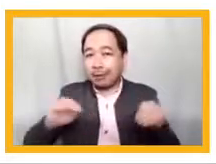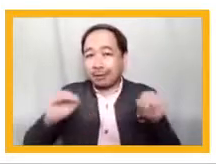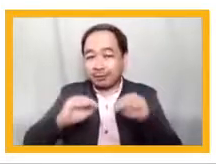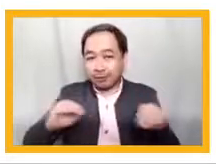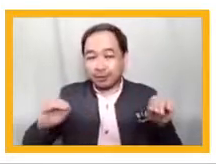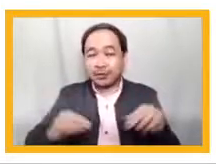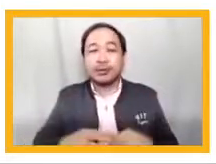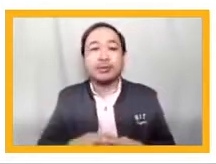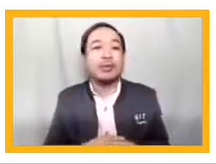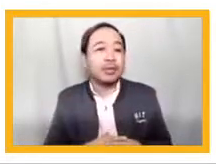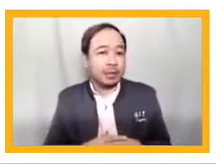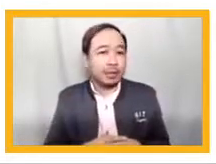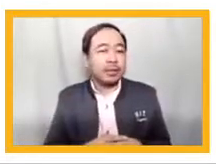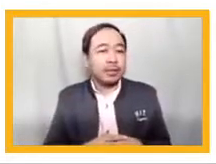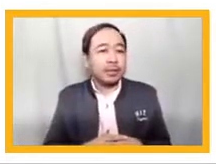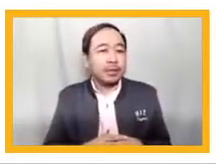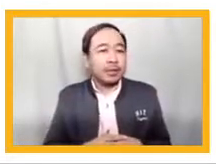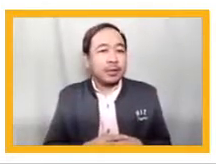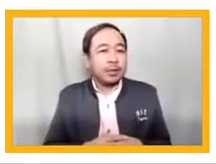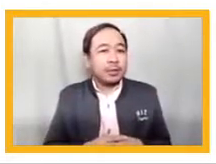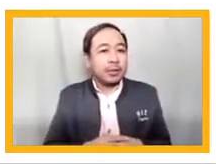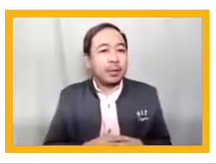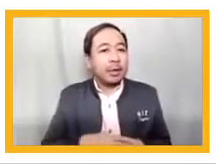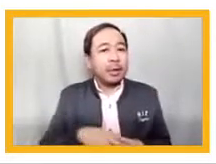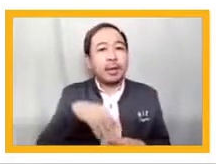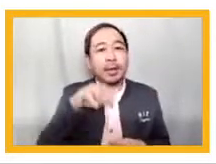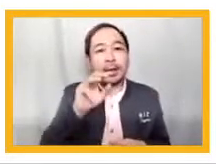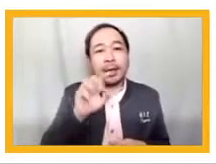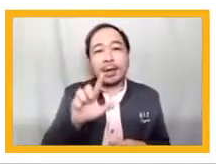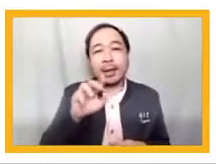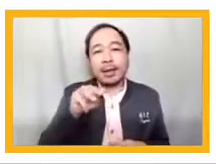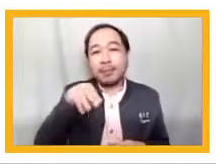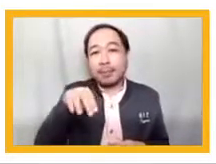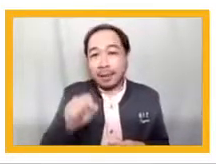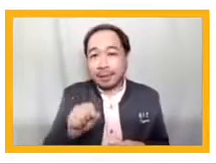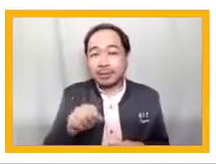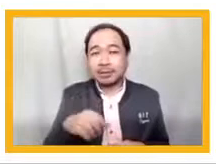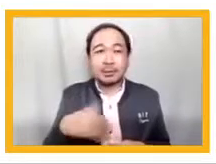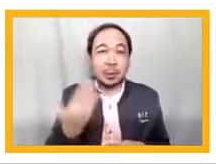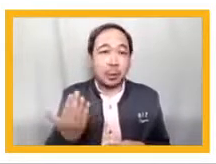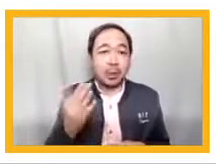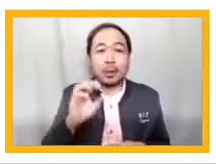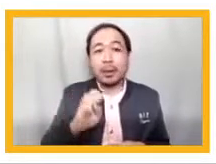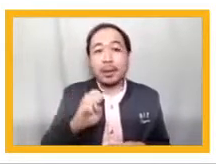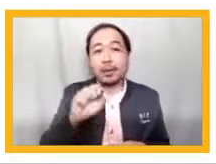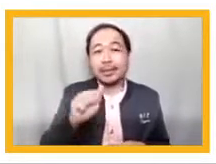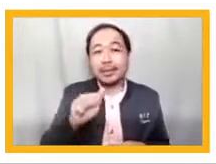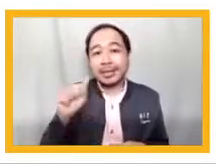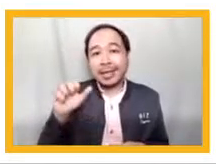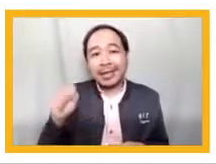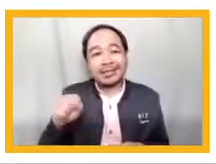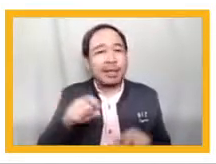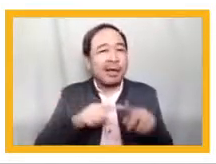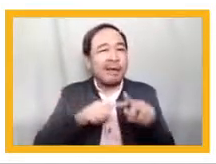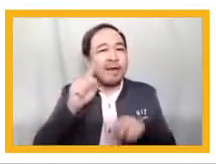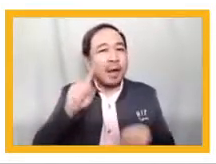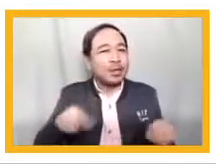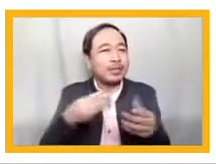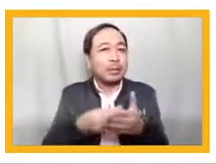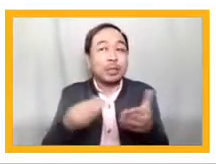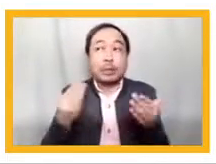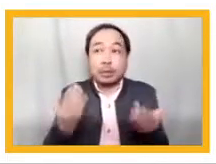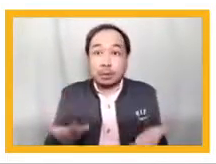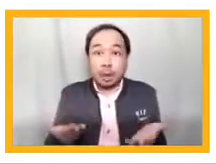And the LMS, SAAS, and other tools is now become more popular in